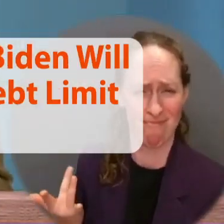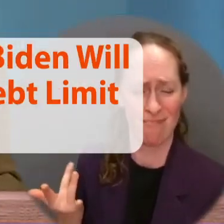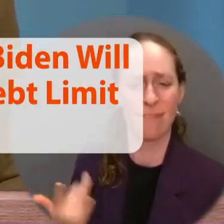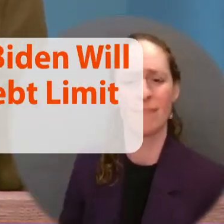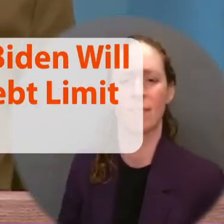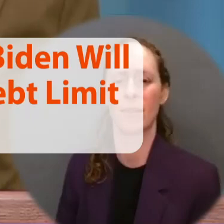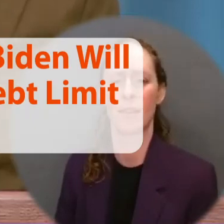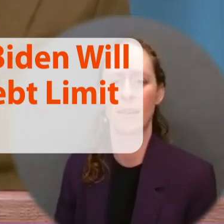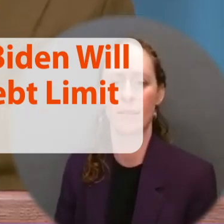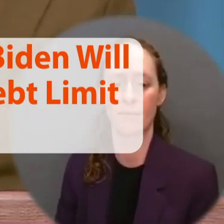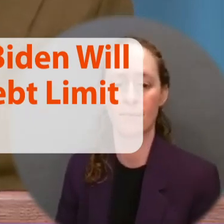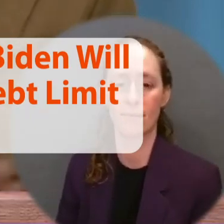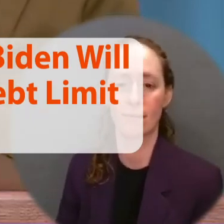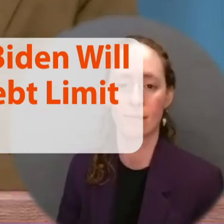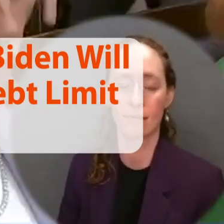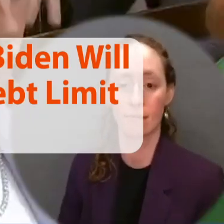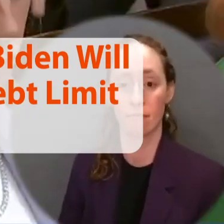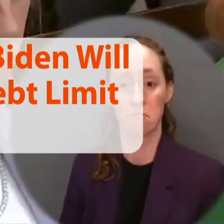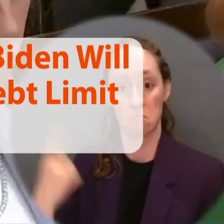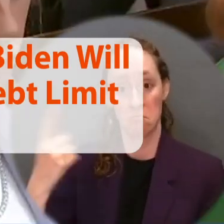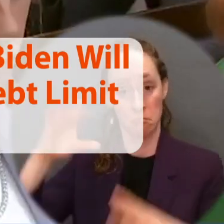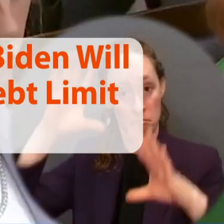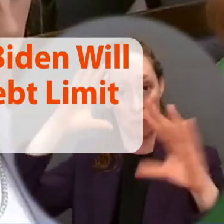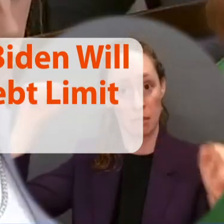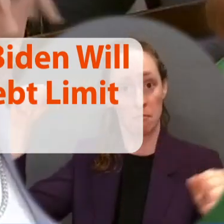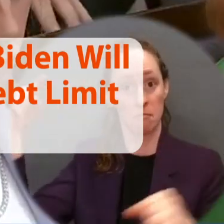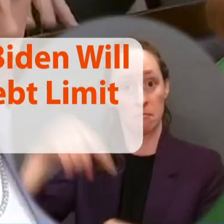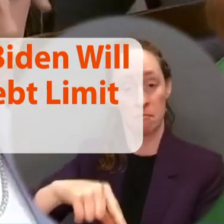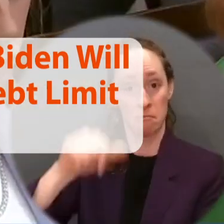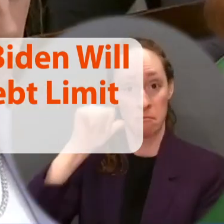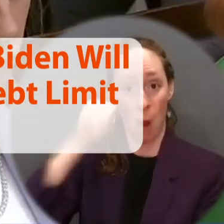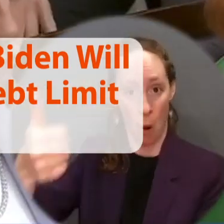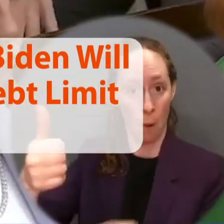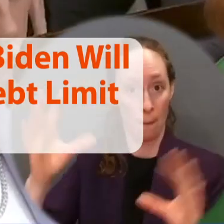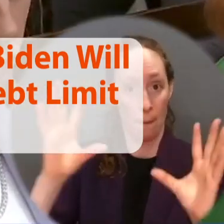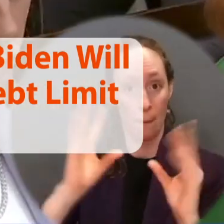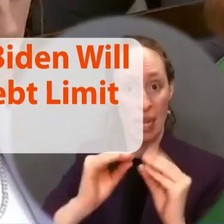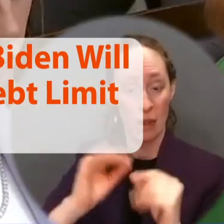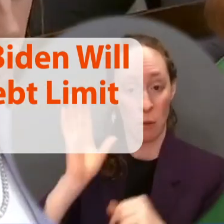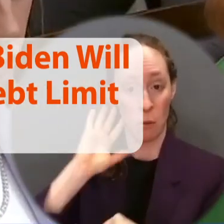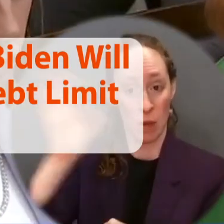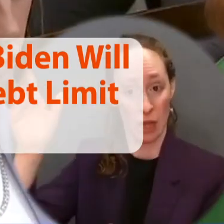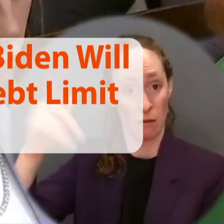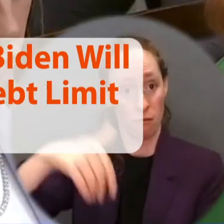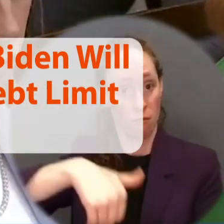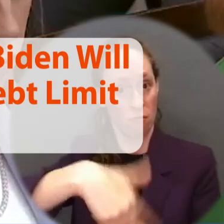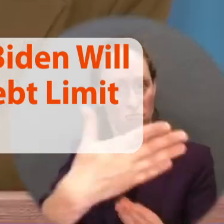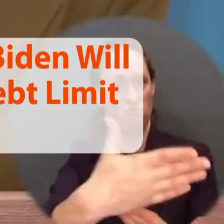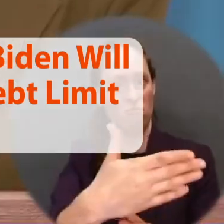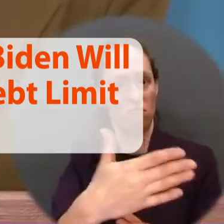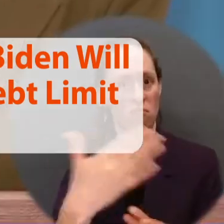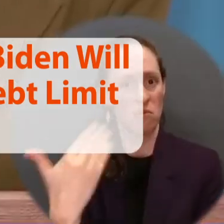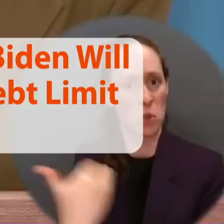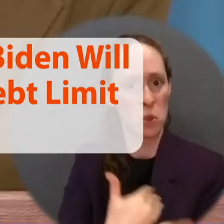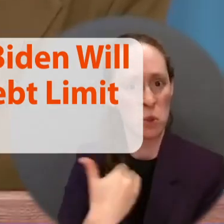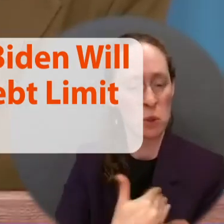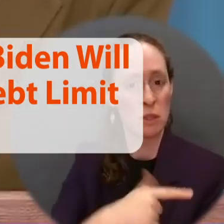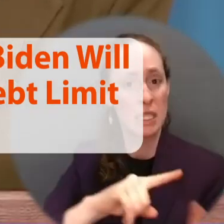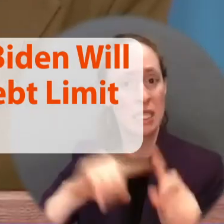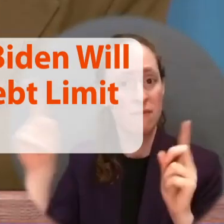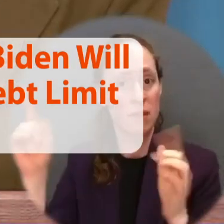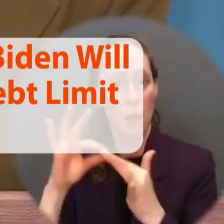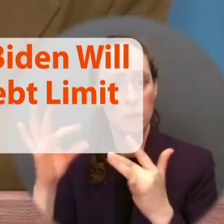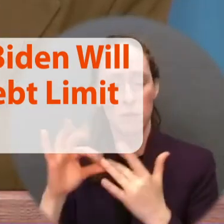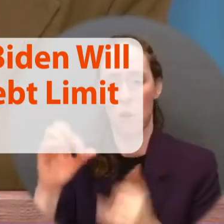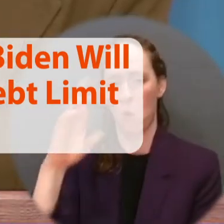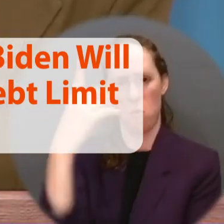to arrive at this meeting tomorrow with any proposals other than a clean debt limit increase? The president's going to be as clear